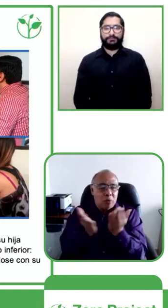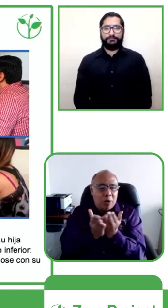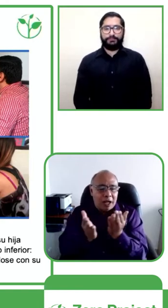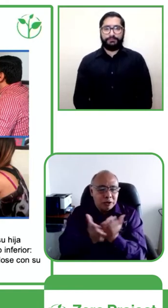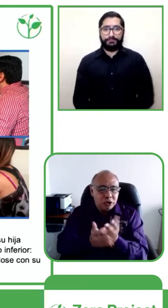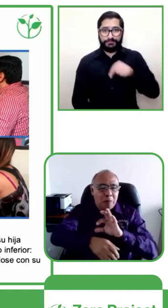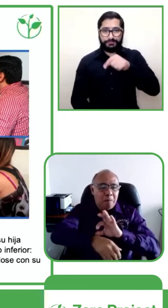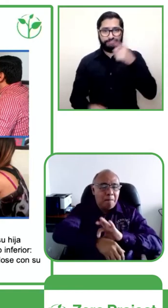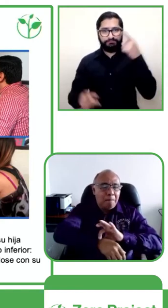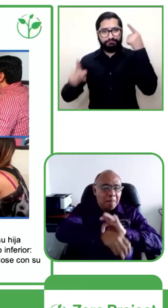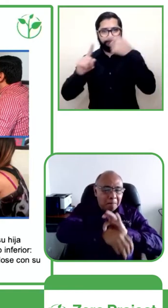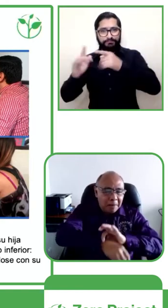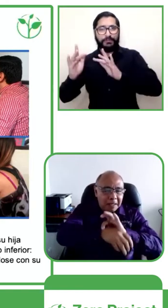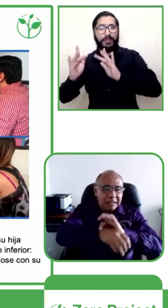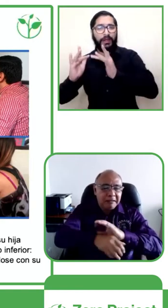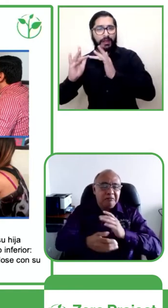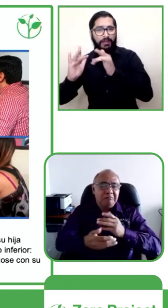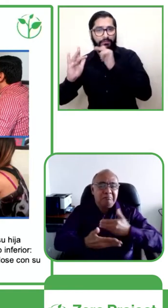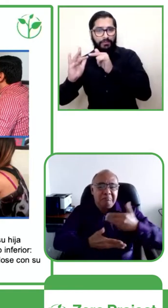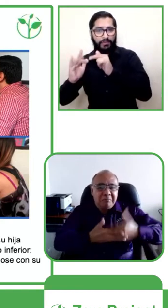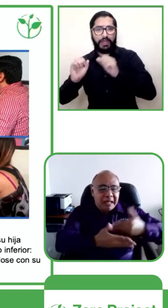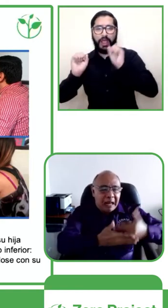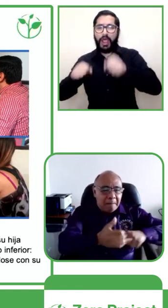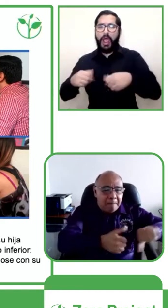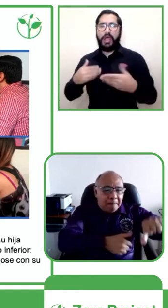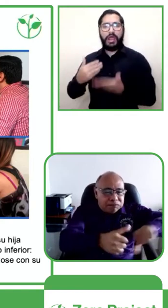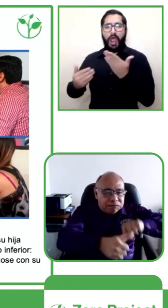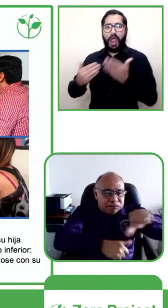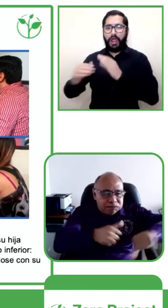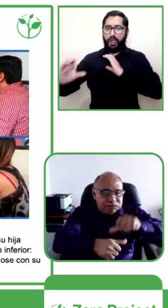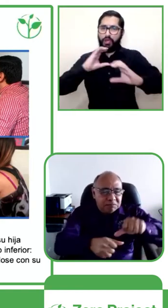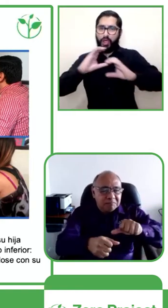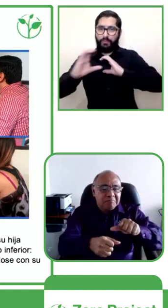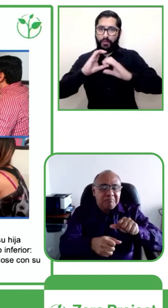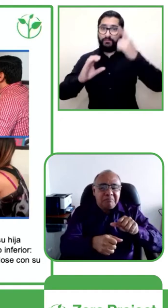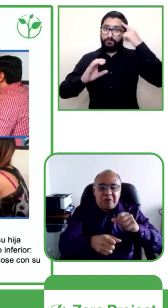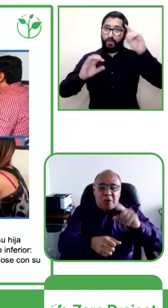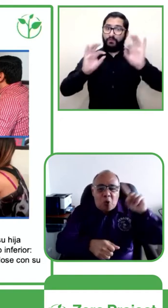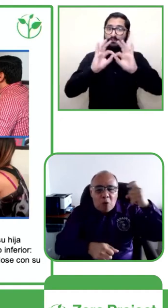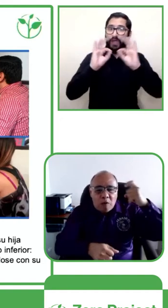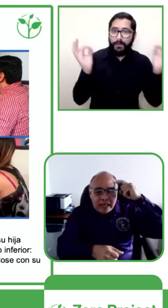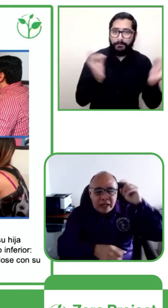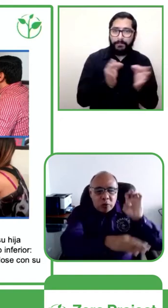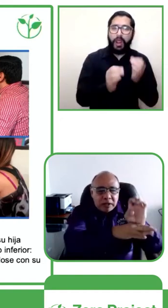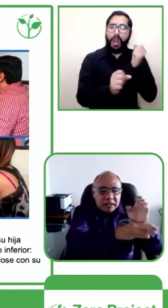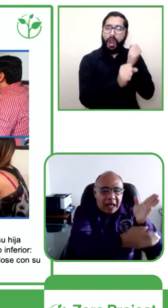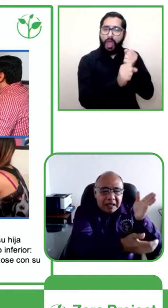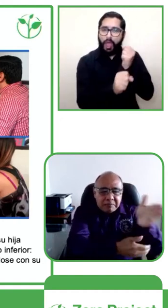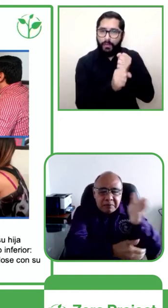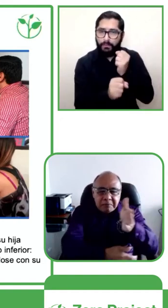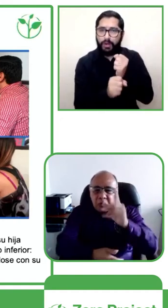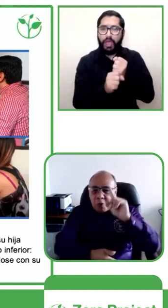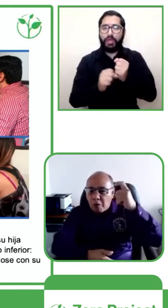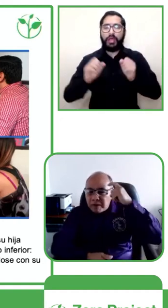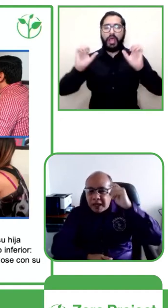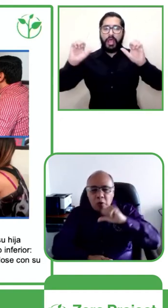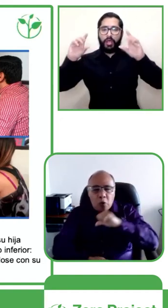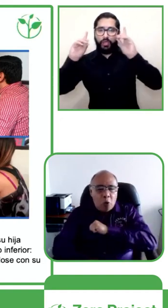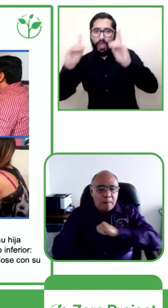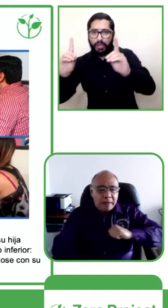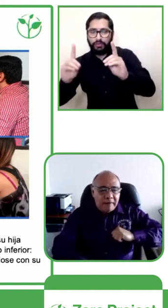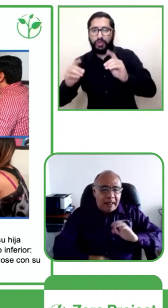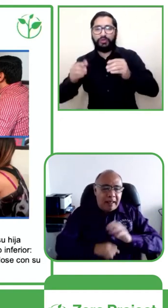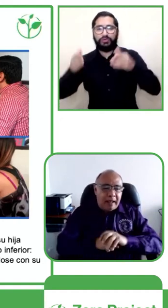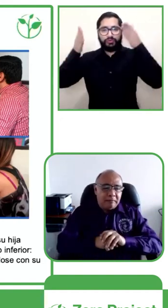The Centro de Relevo facilitates communication in context, like in the family context, work